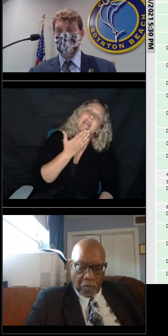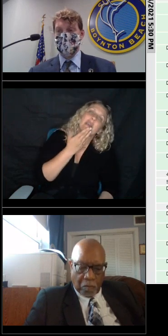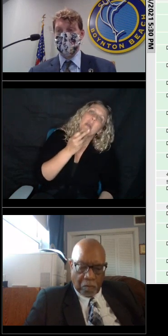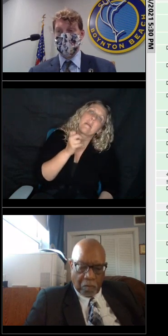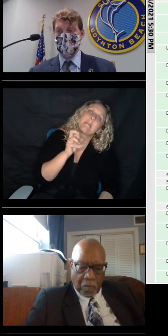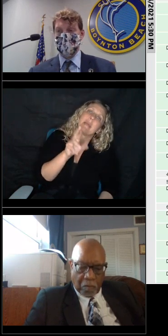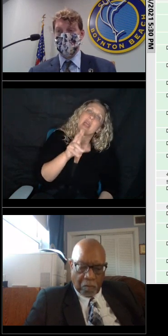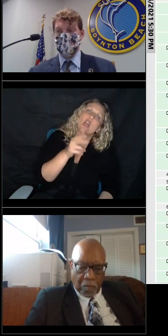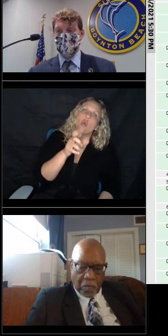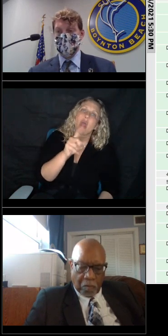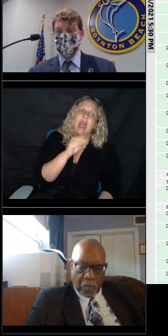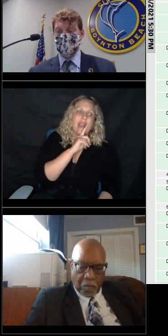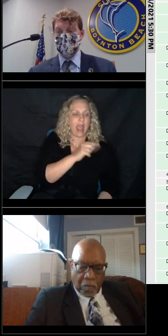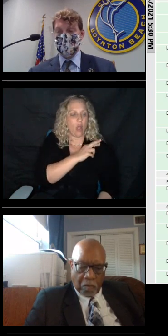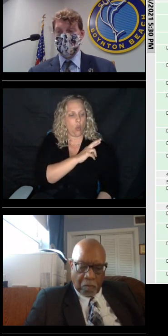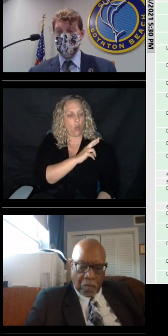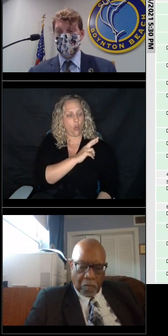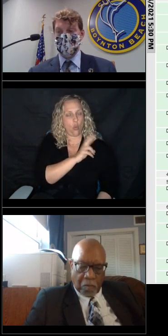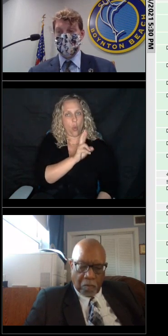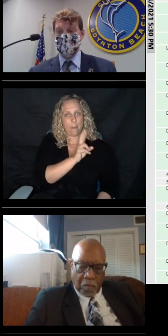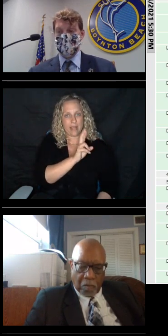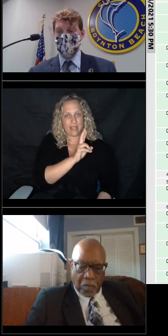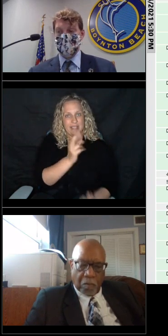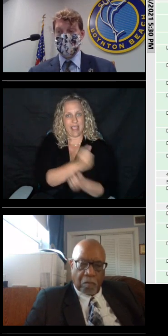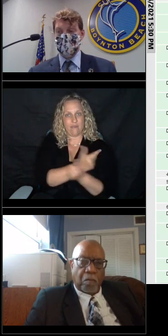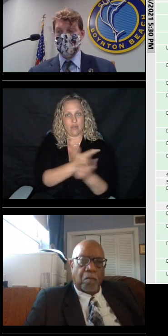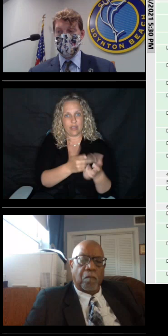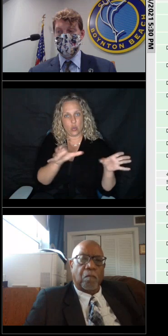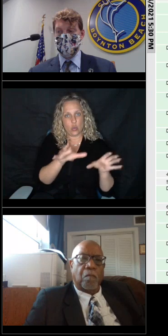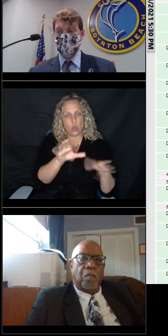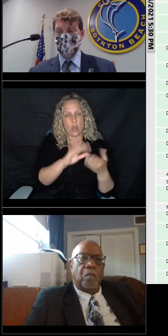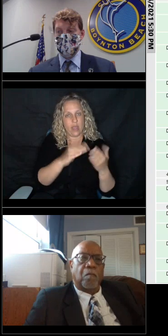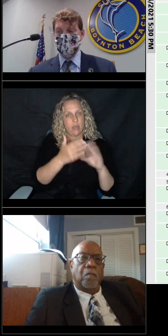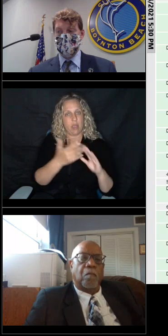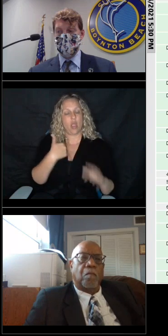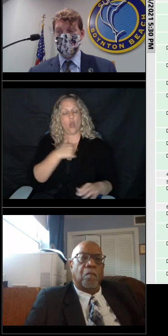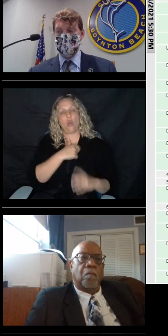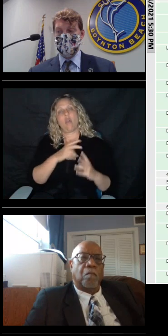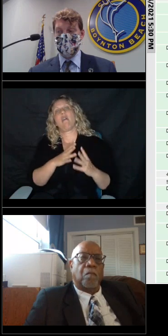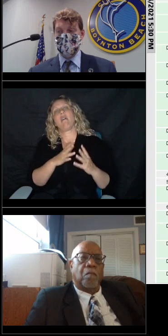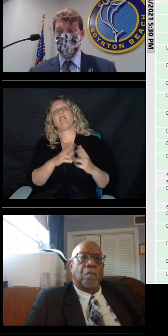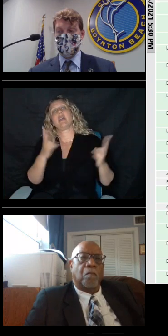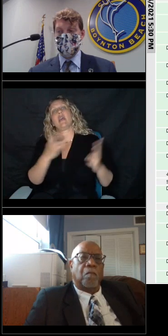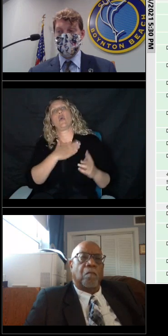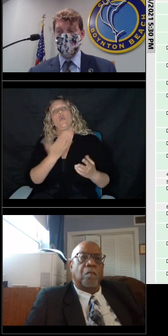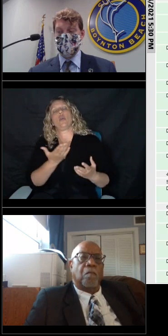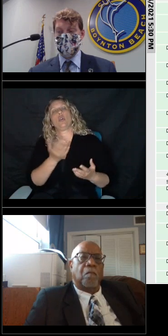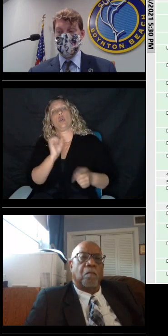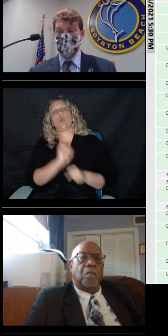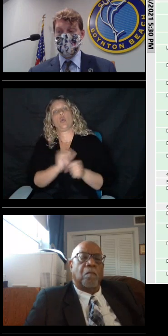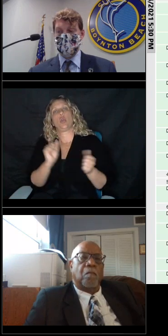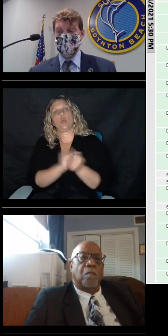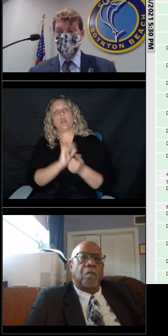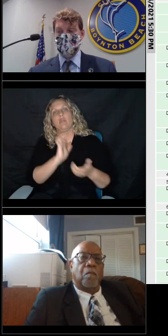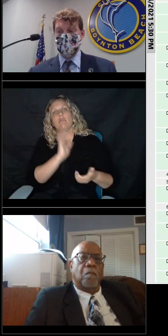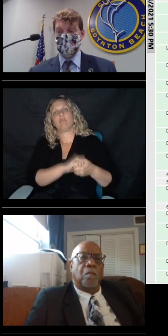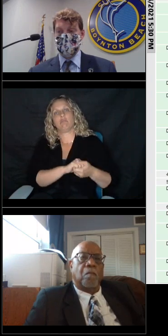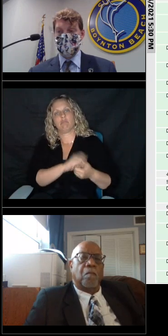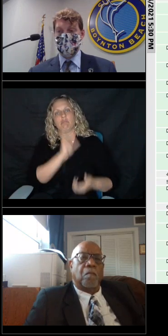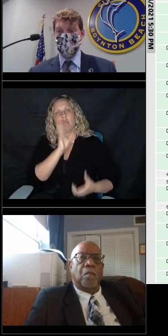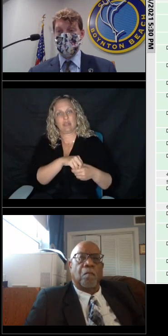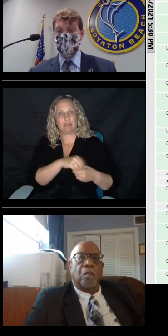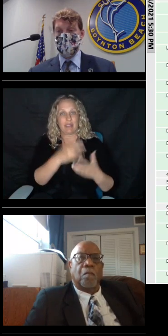well as Commissioner Romulus, for everything that you do in our community, and we are very willing to work and to participate.